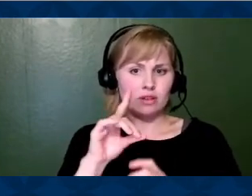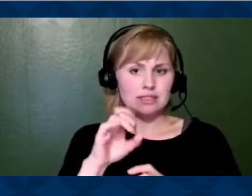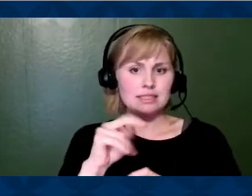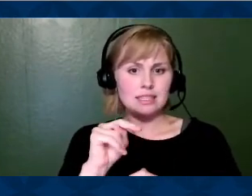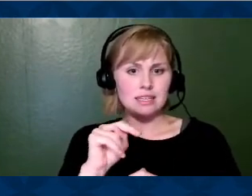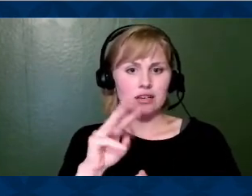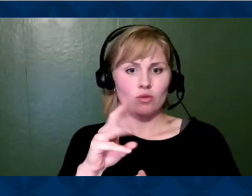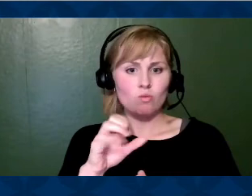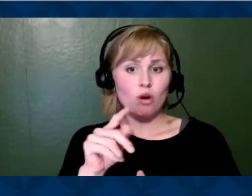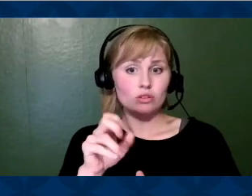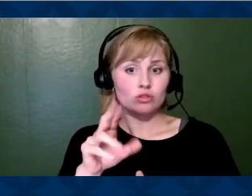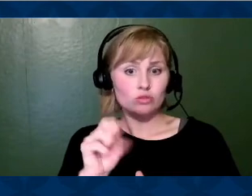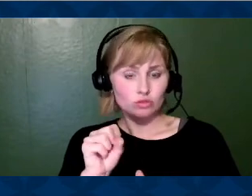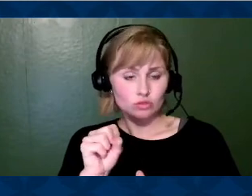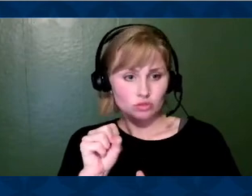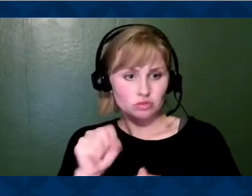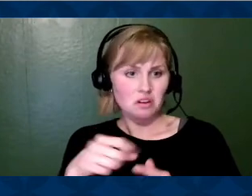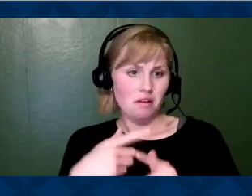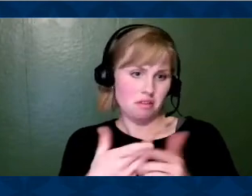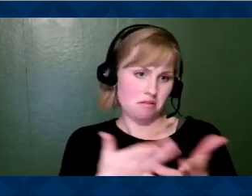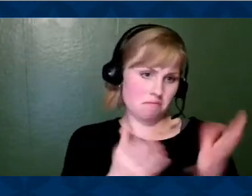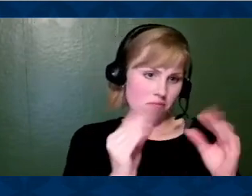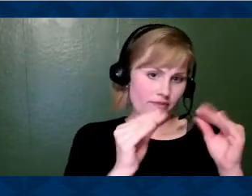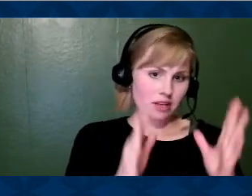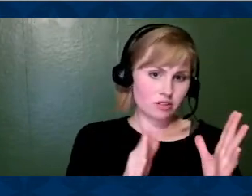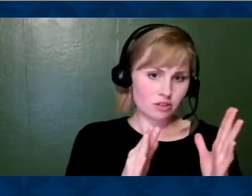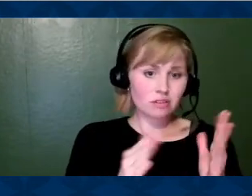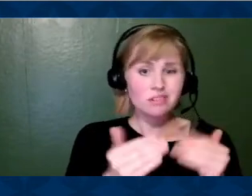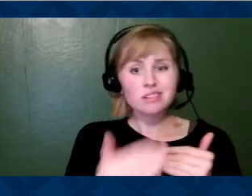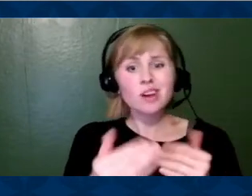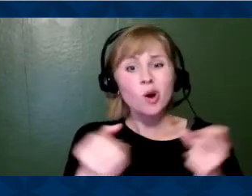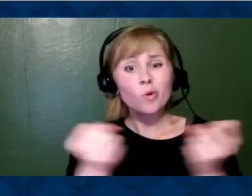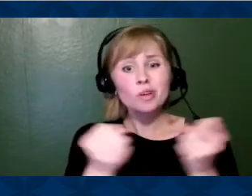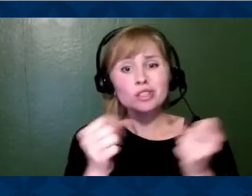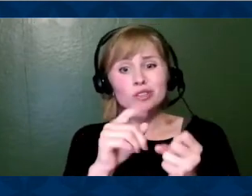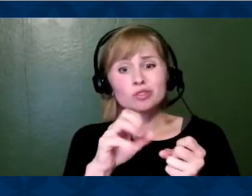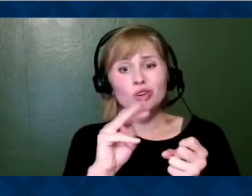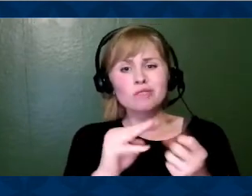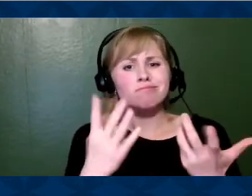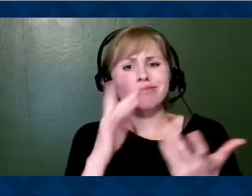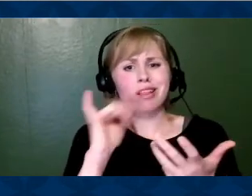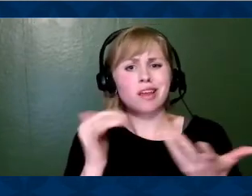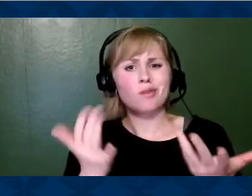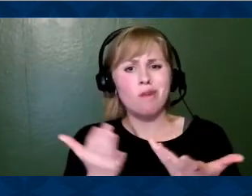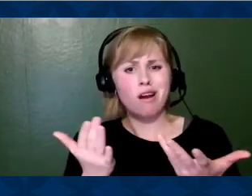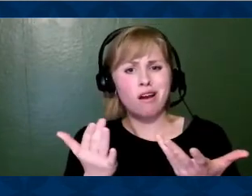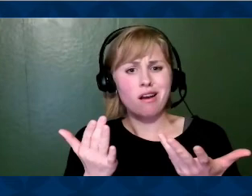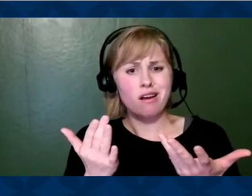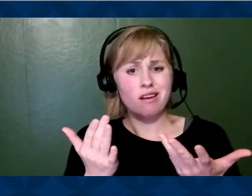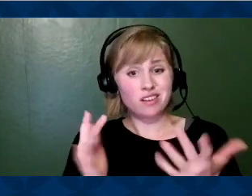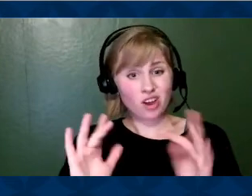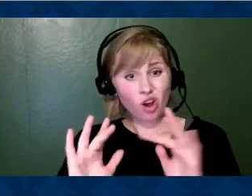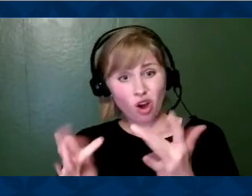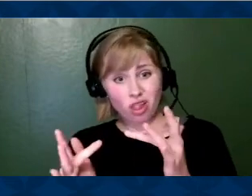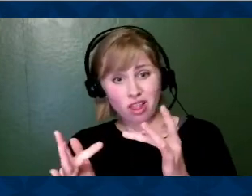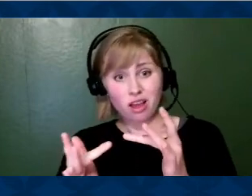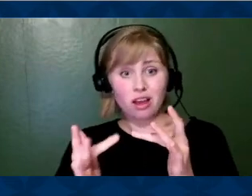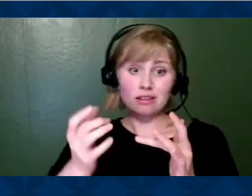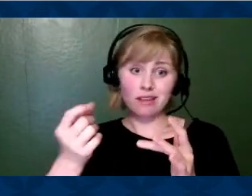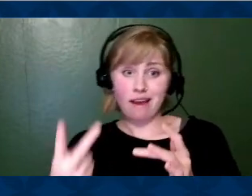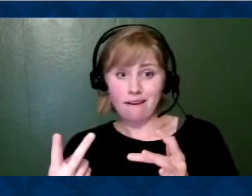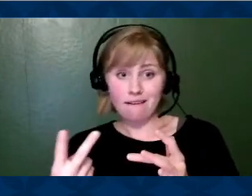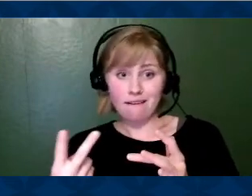the winter term will look like? Will blended/live online classes be the new normal for the next couple of years?